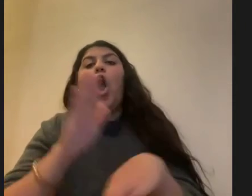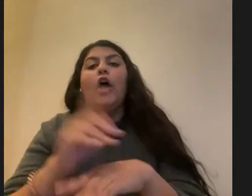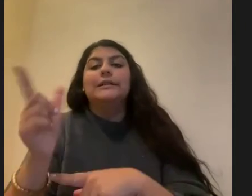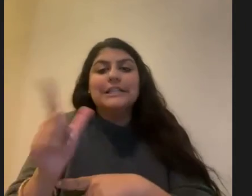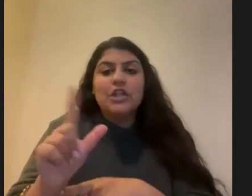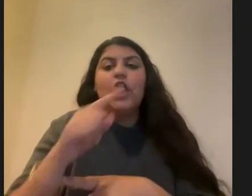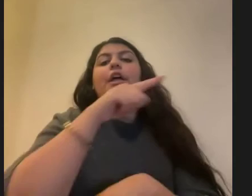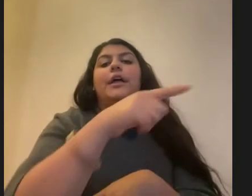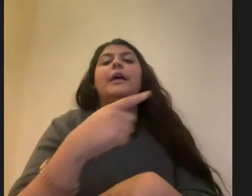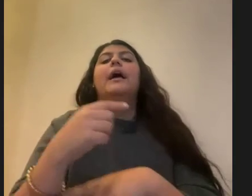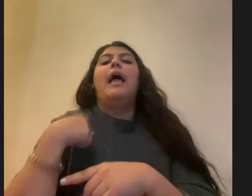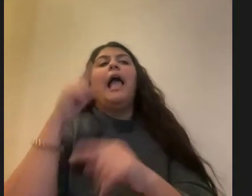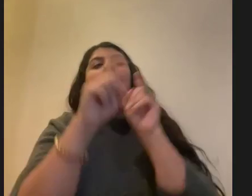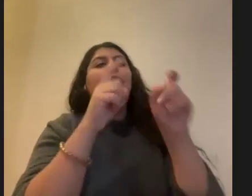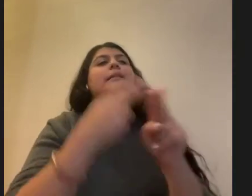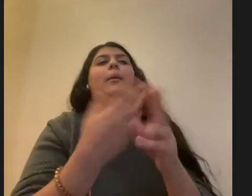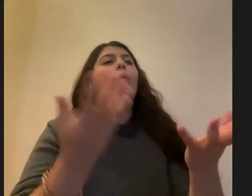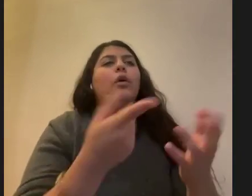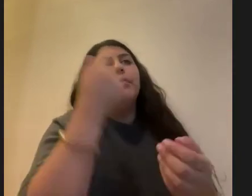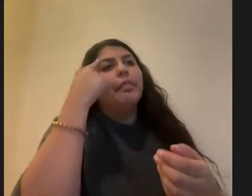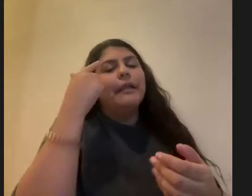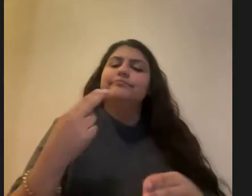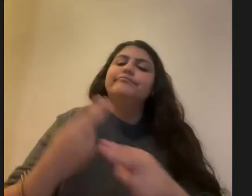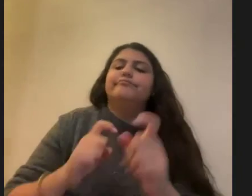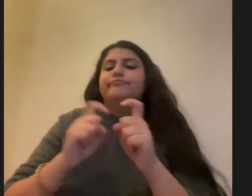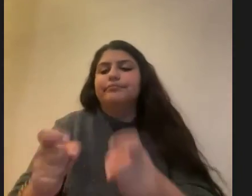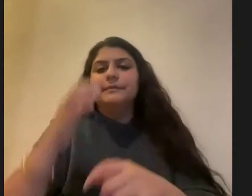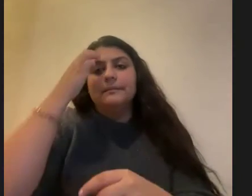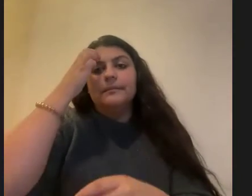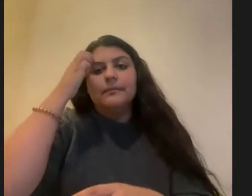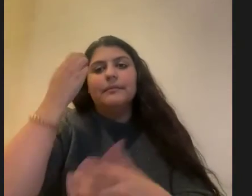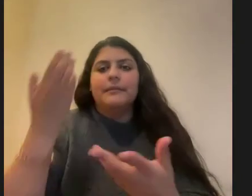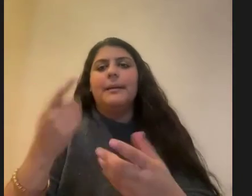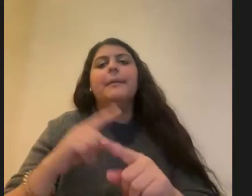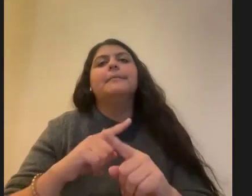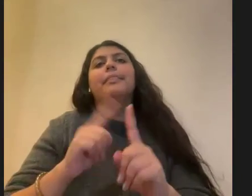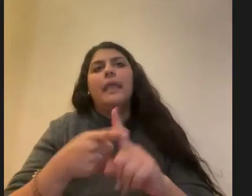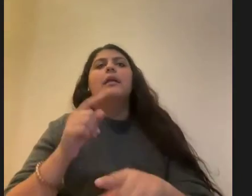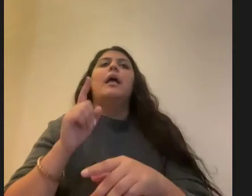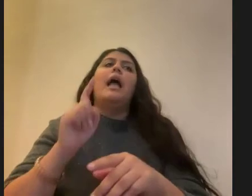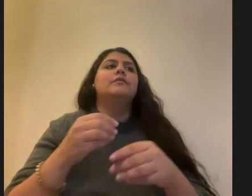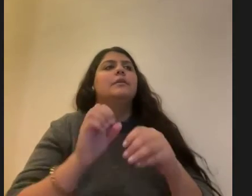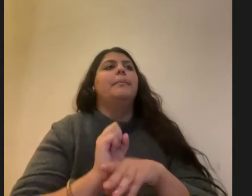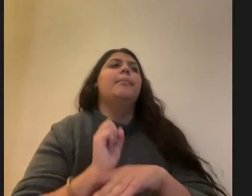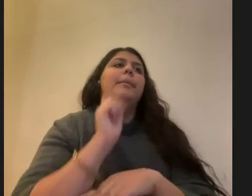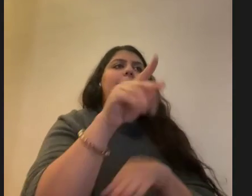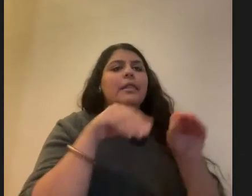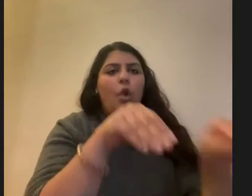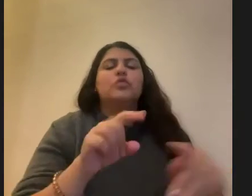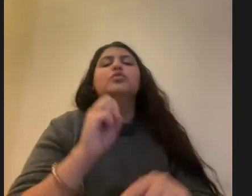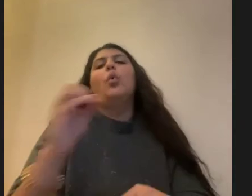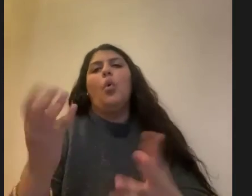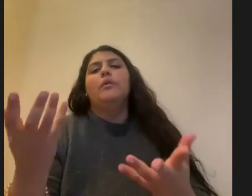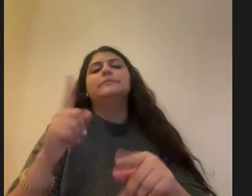and then we name one. But eventually they get released, so sometimes we don't name them. Wait, Michaela